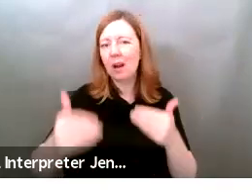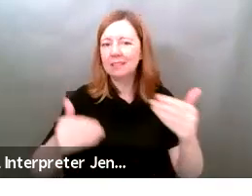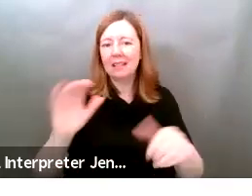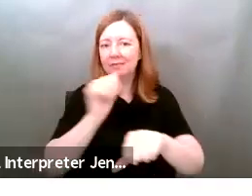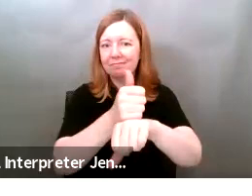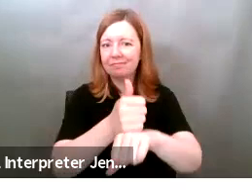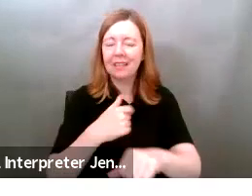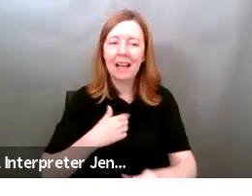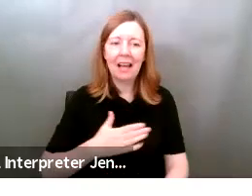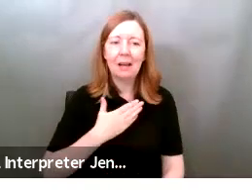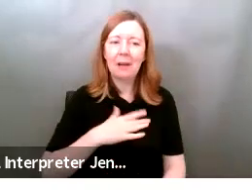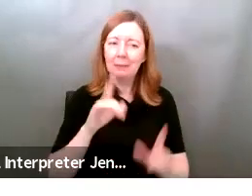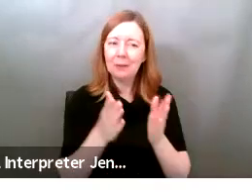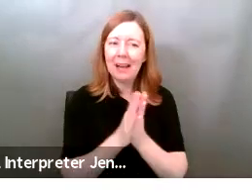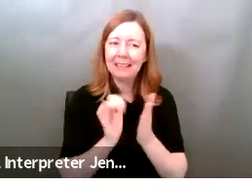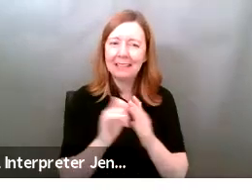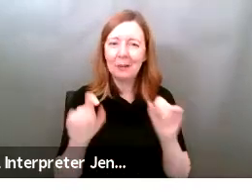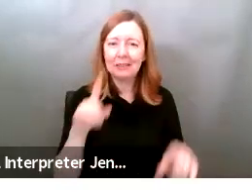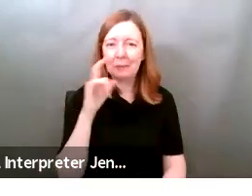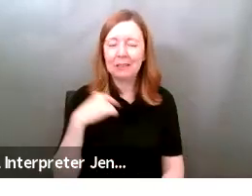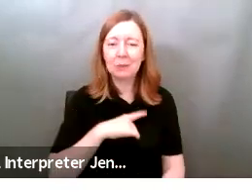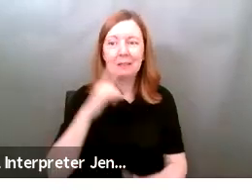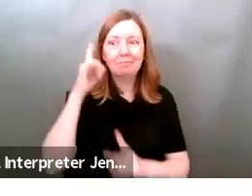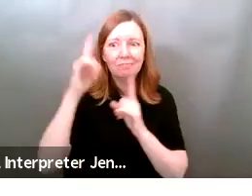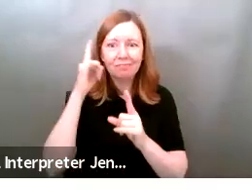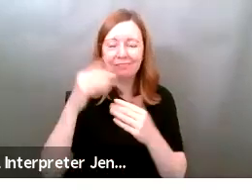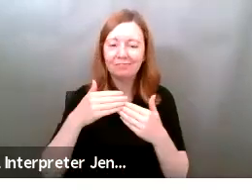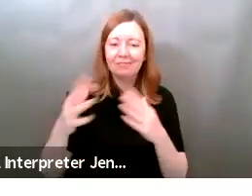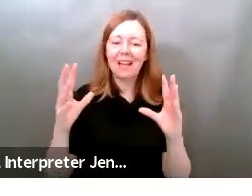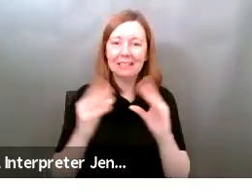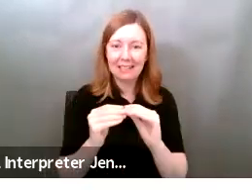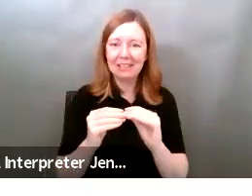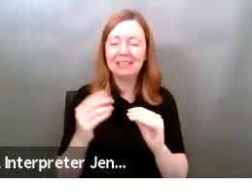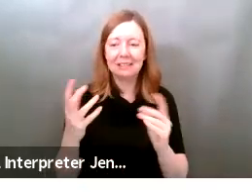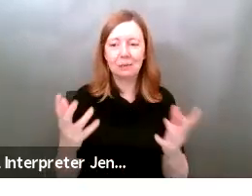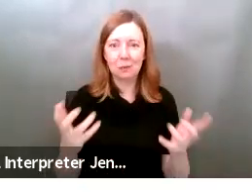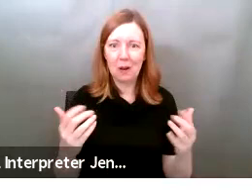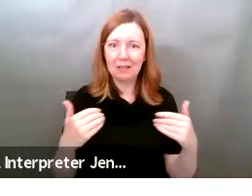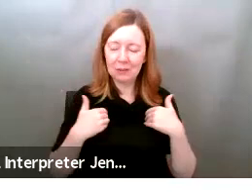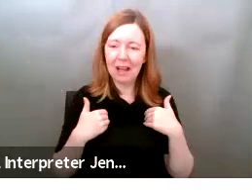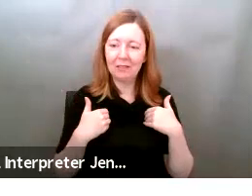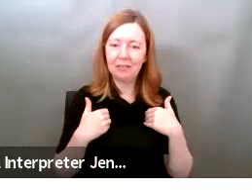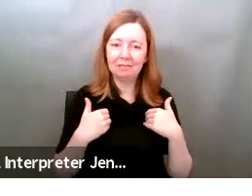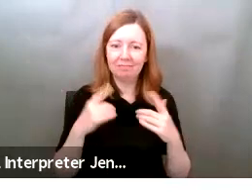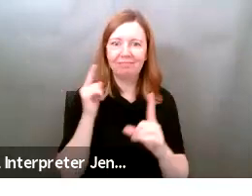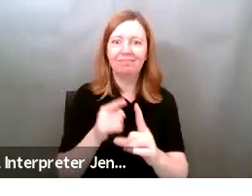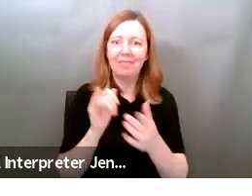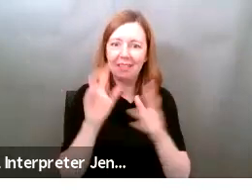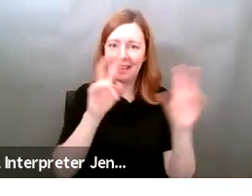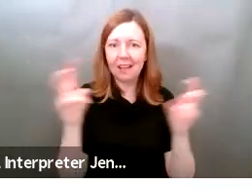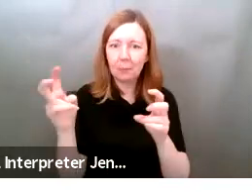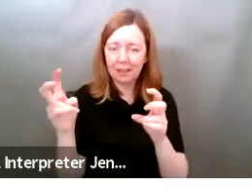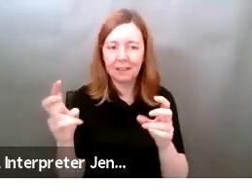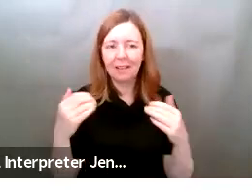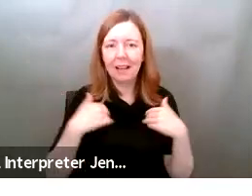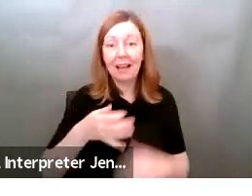I'm actually glad you asked that question, because we were thinking that our next info session we would love to have be about that topic entirely and have